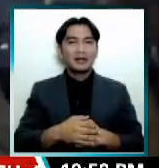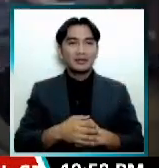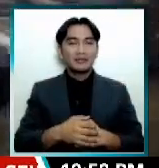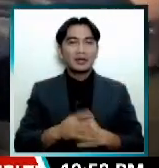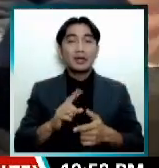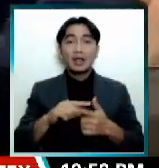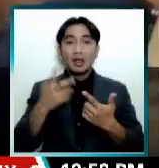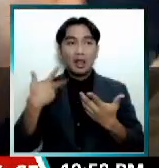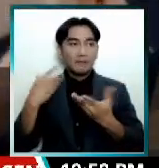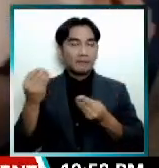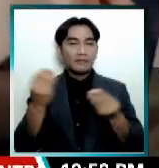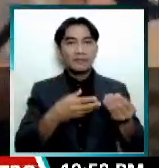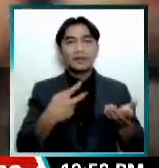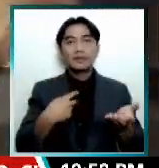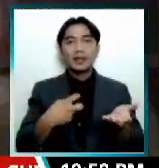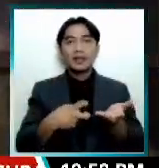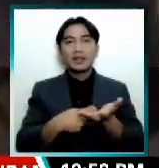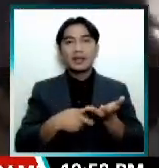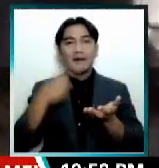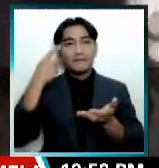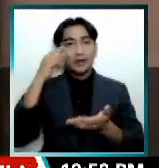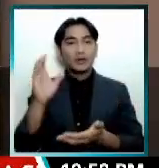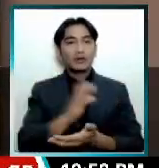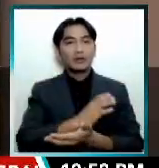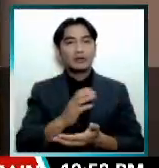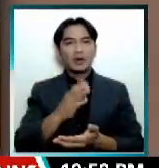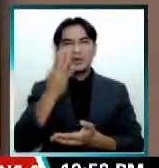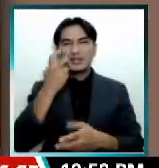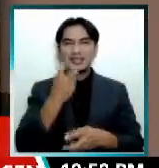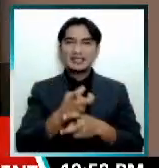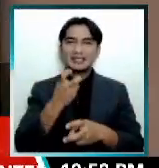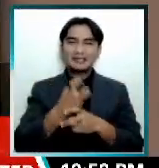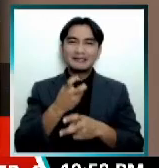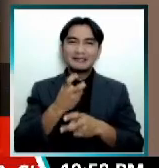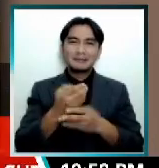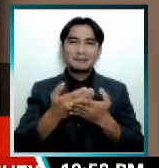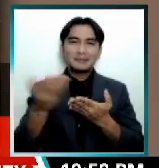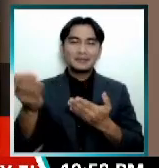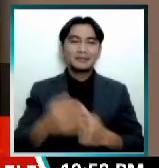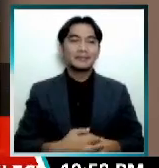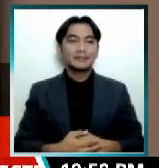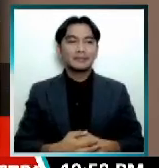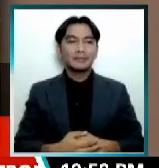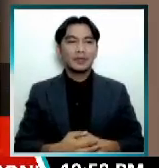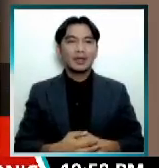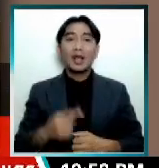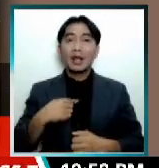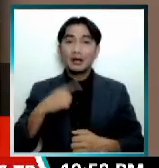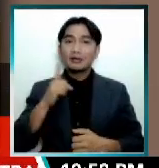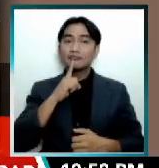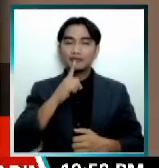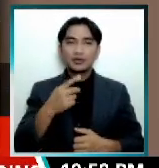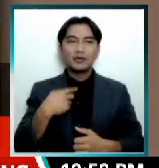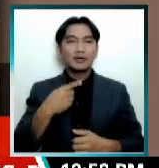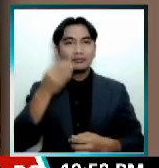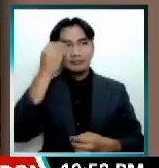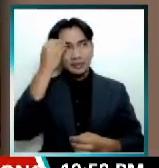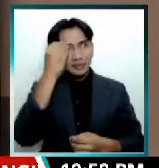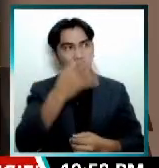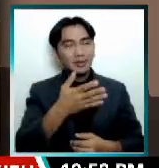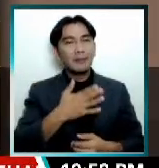Taylor Swift, lalo't pahirapan nang makakuha. I joked about it with my papa a couple weeks ago, before that,